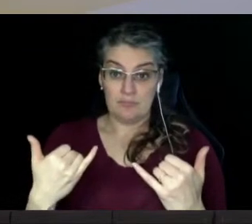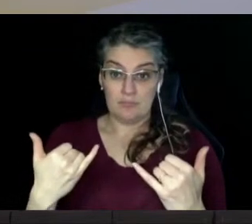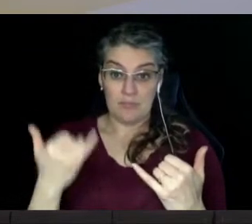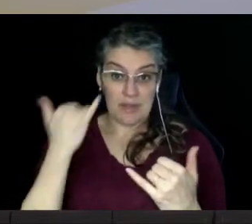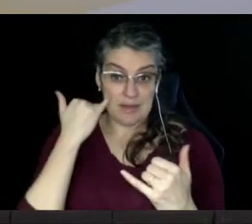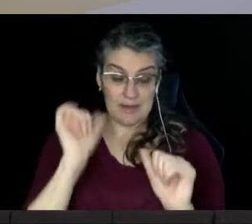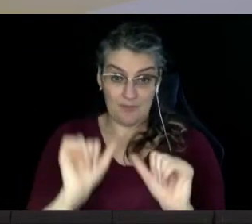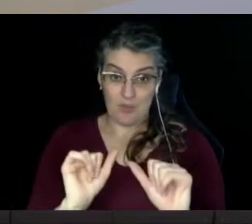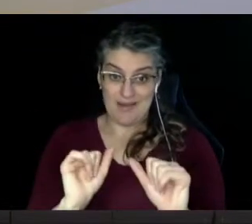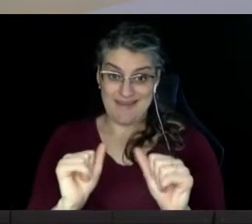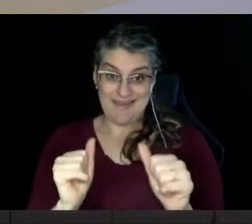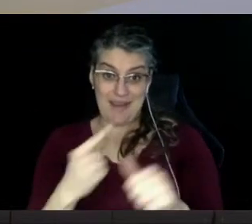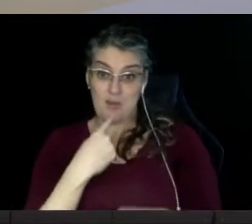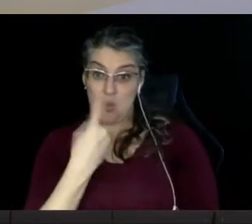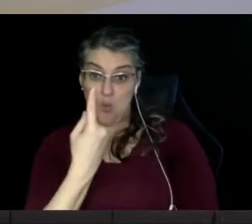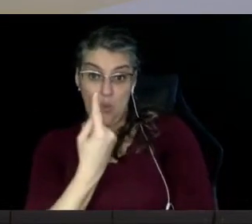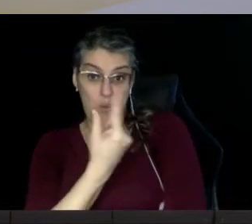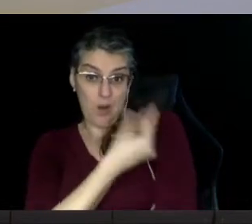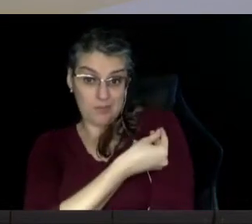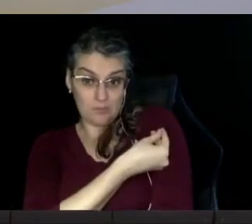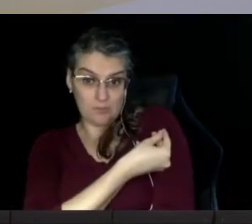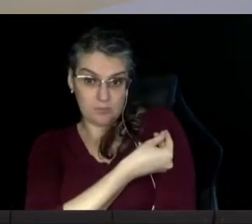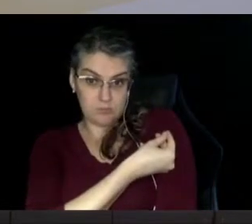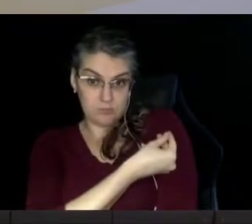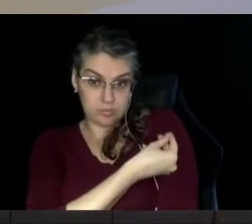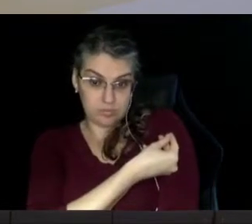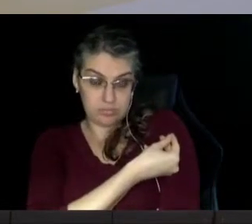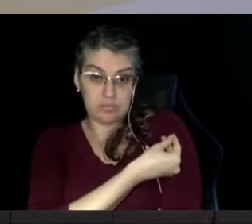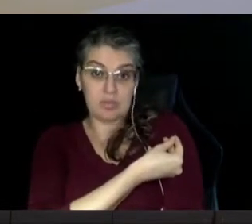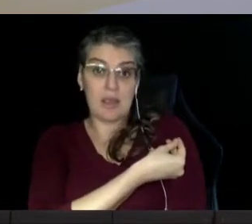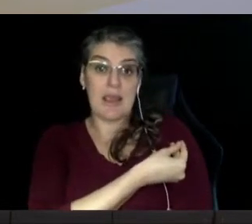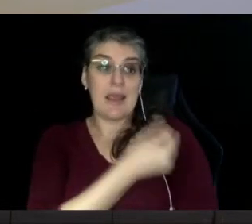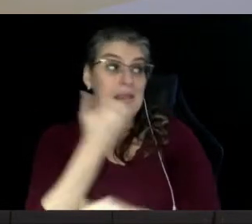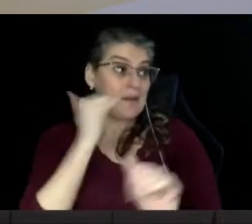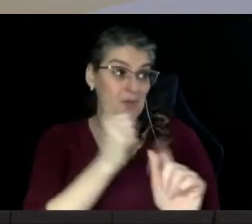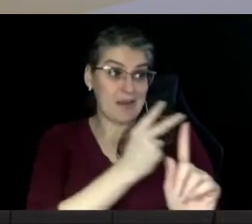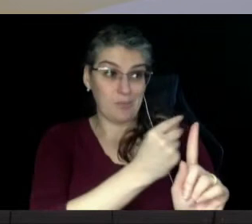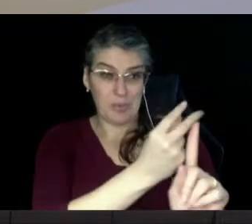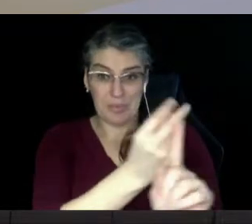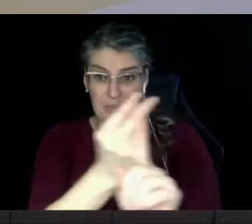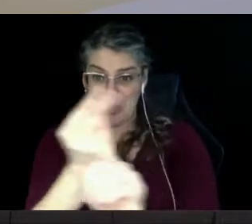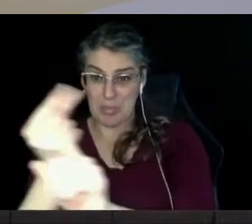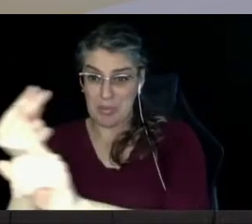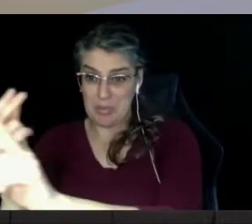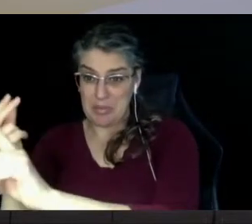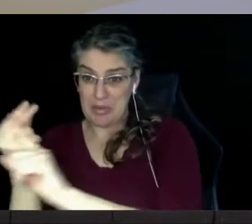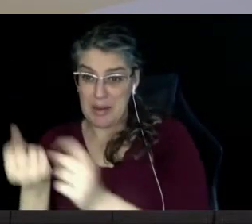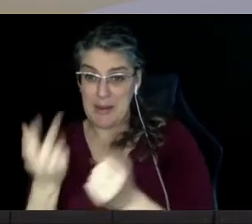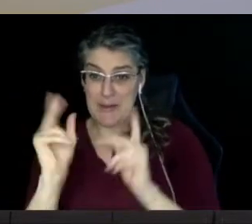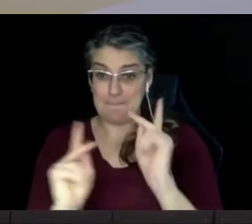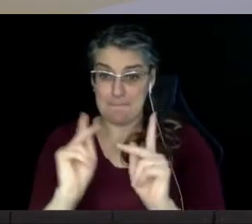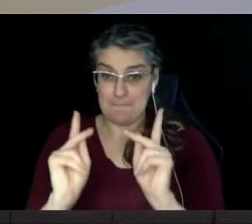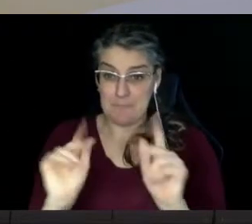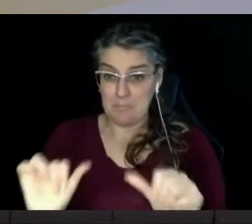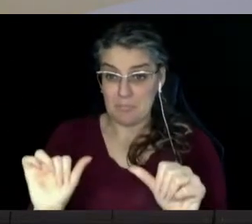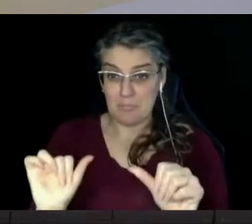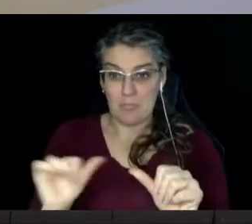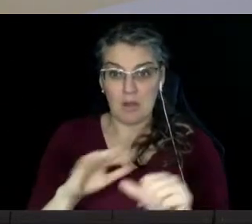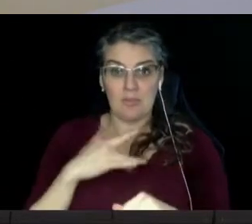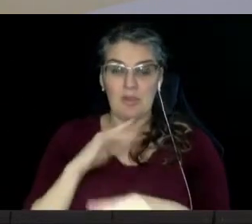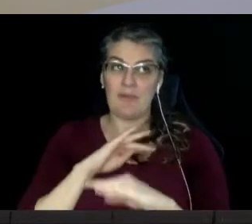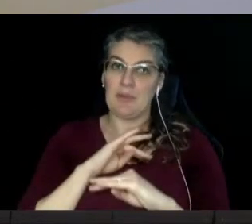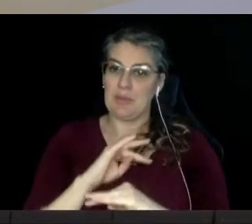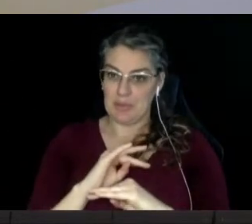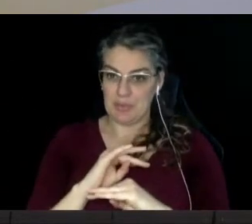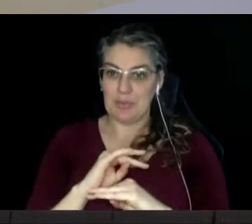feel better when we get to 1 dose into as many people as possible. So it's as vaccine is due to